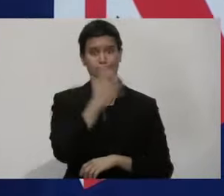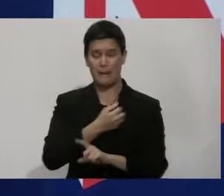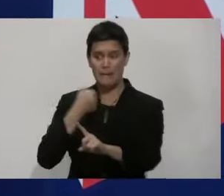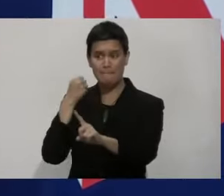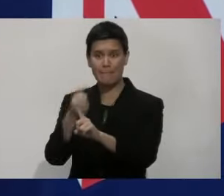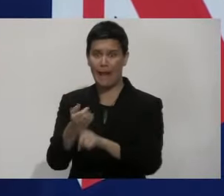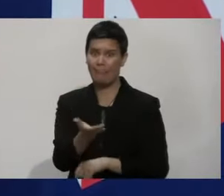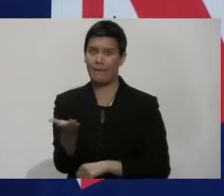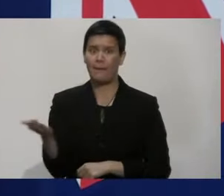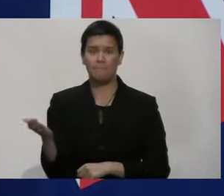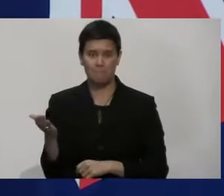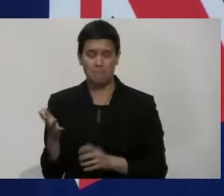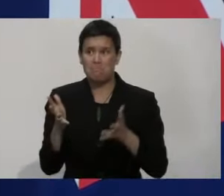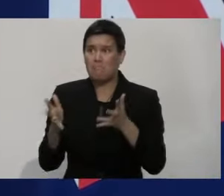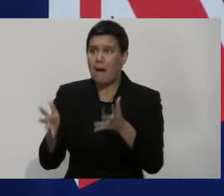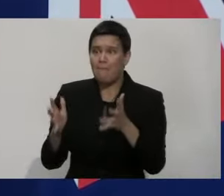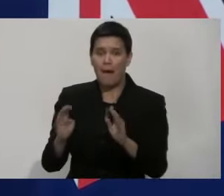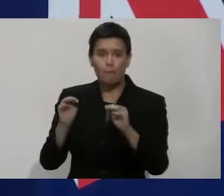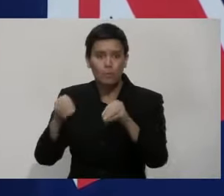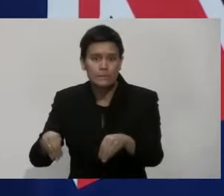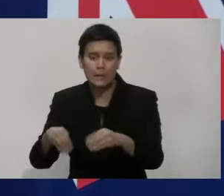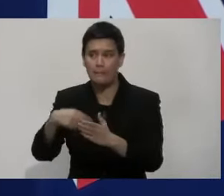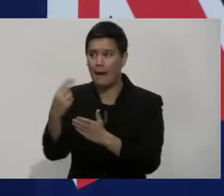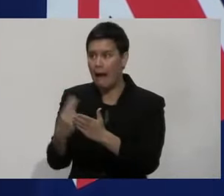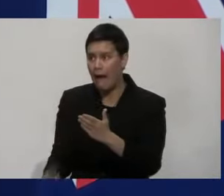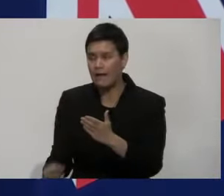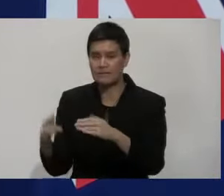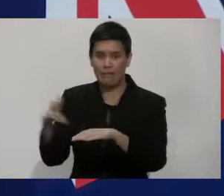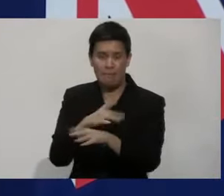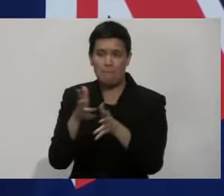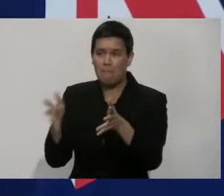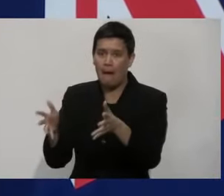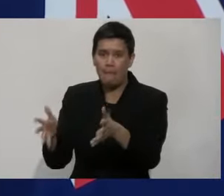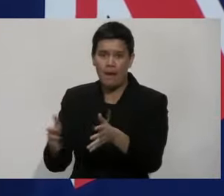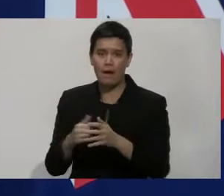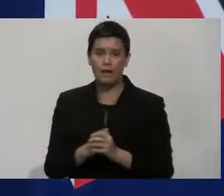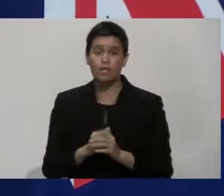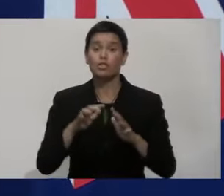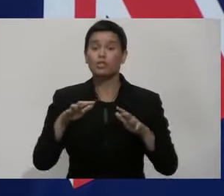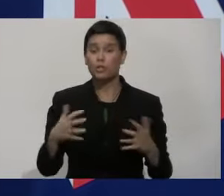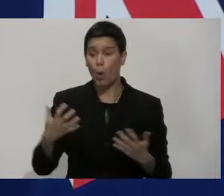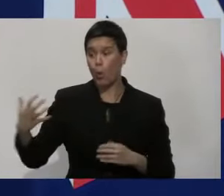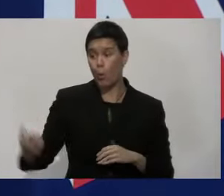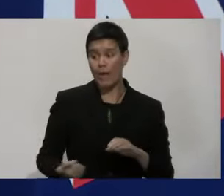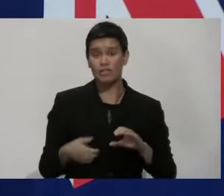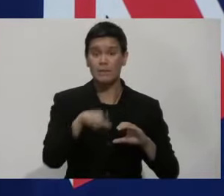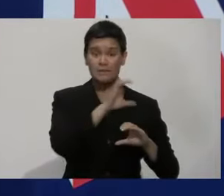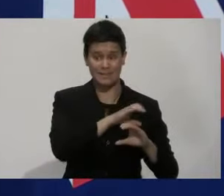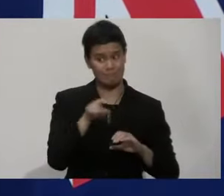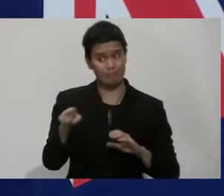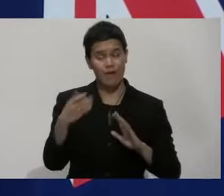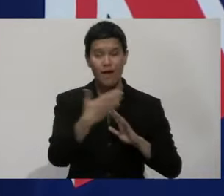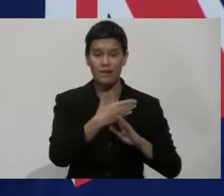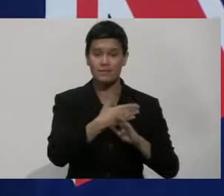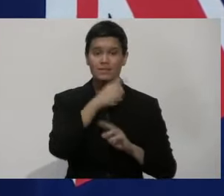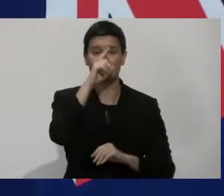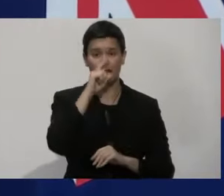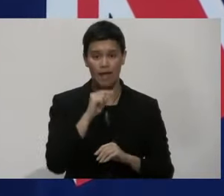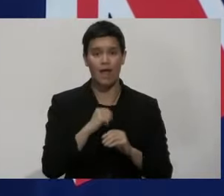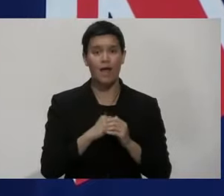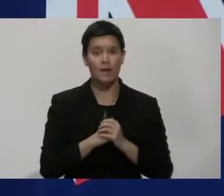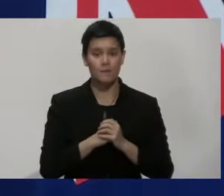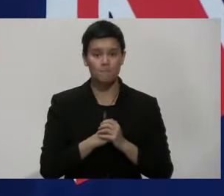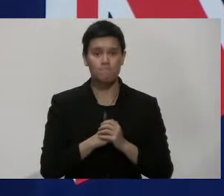mass gatherings are just so difficult. So their eligibility for the wage subsidy. We also have a number